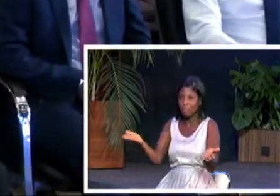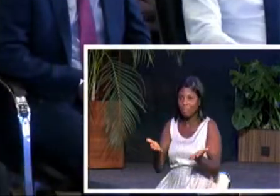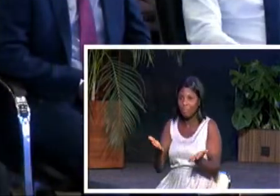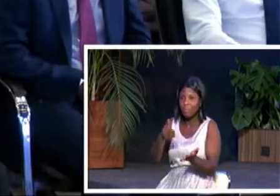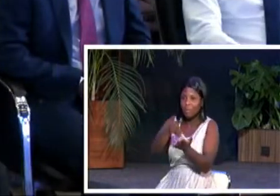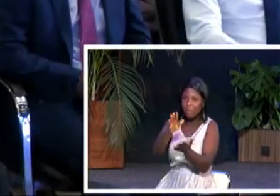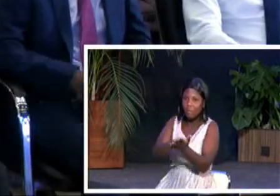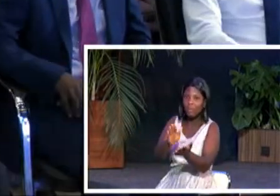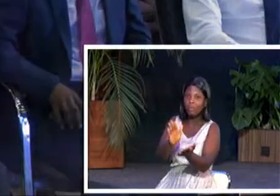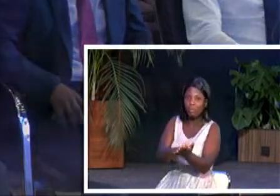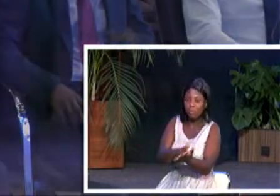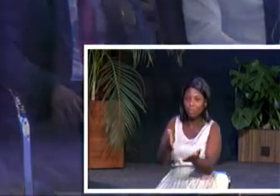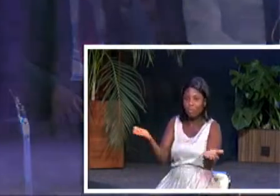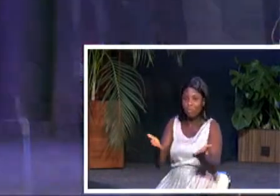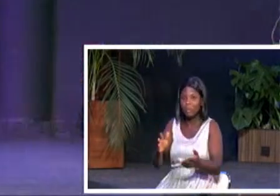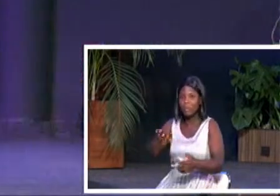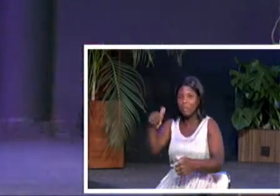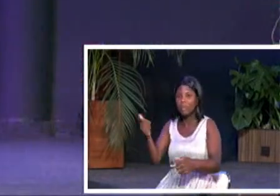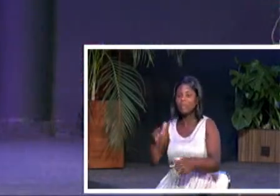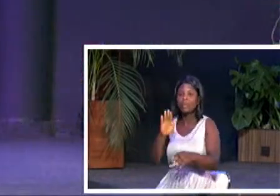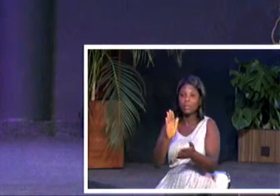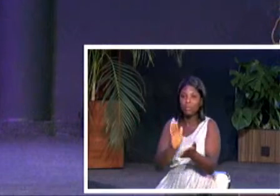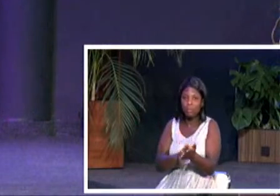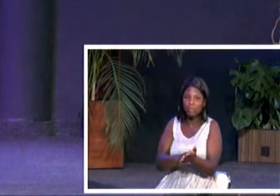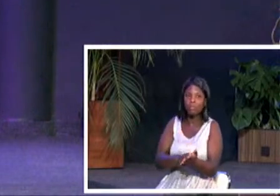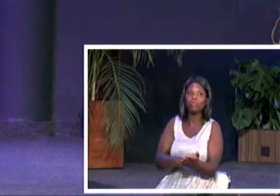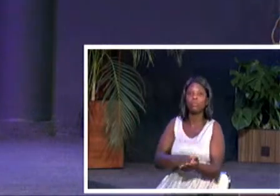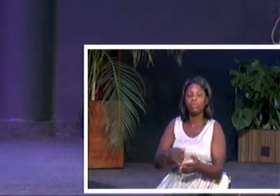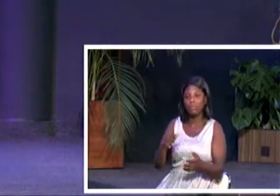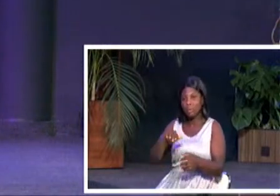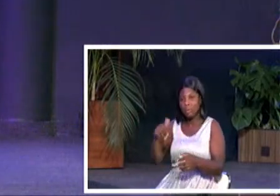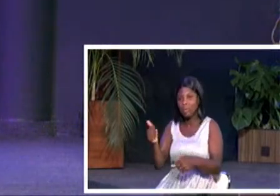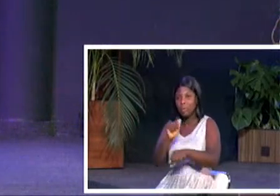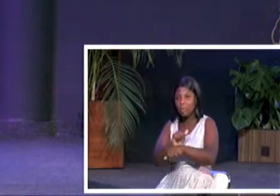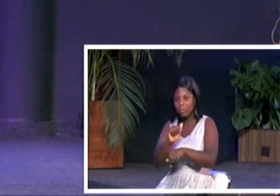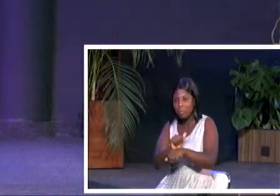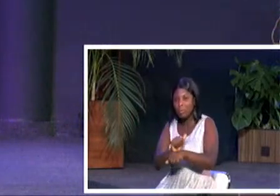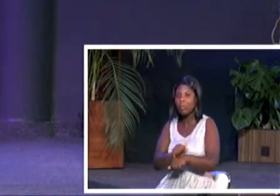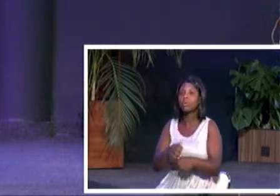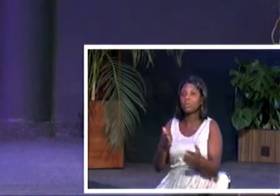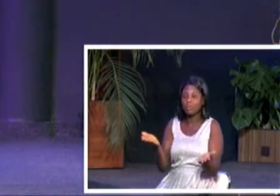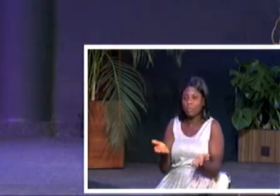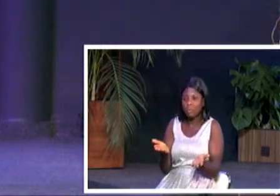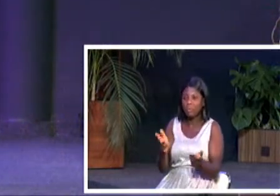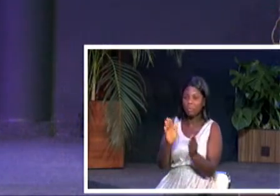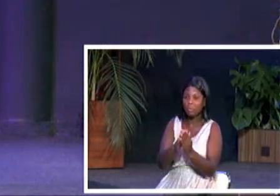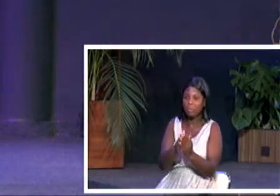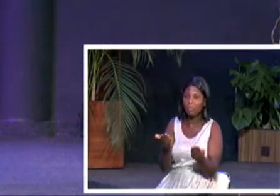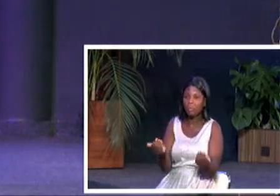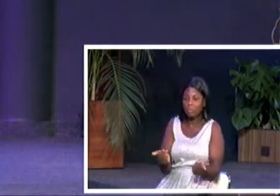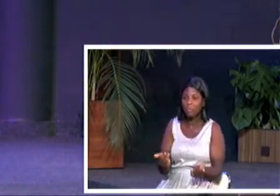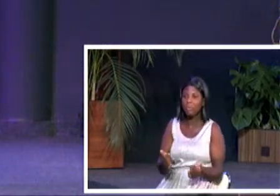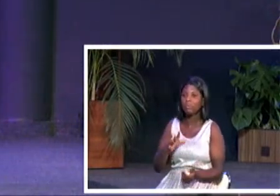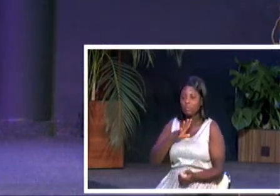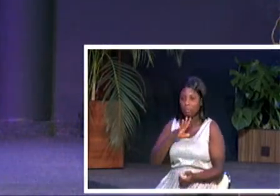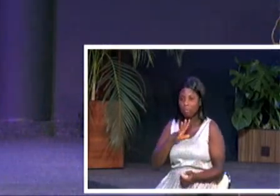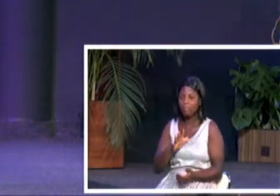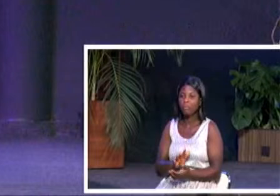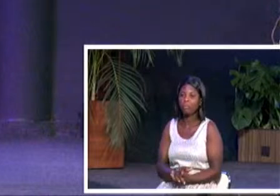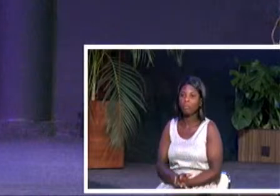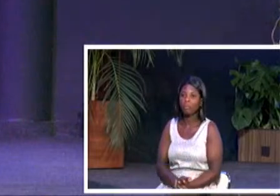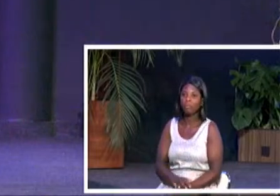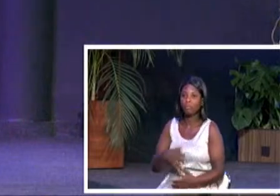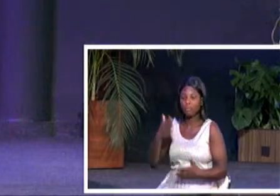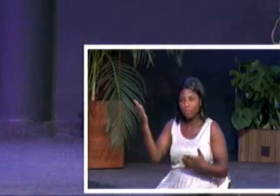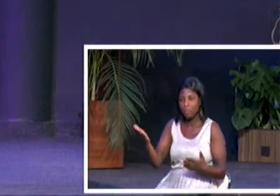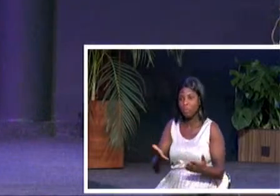as always, we always bring you the very best. Tonight, we'll give you our season, we'll crown everything all for you tonight as